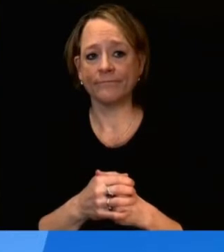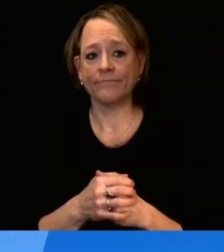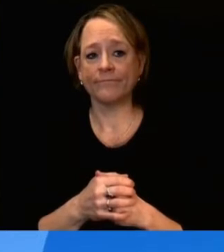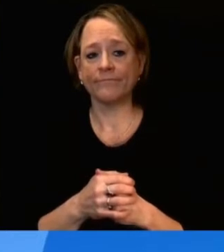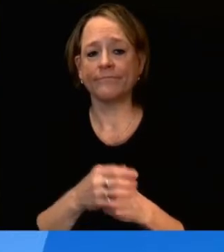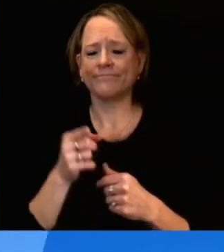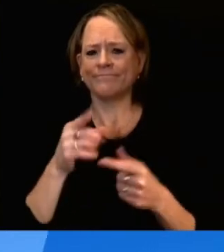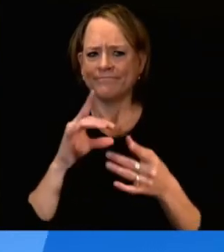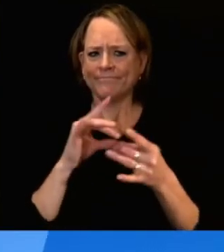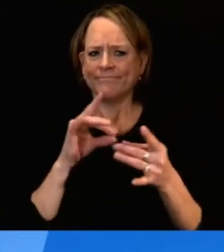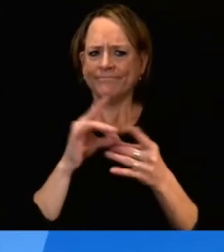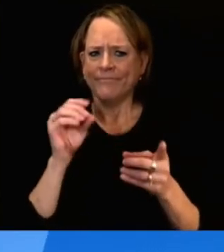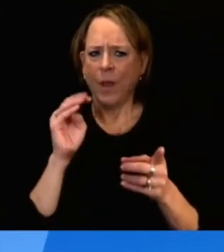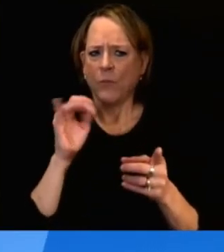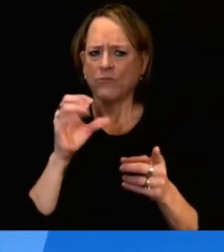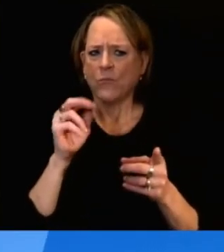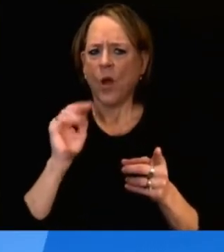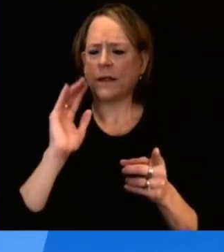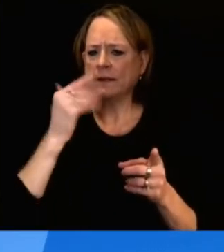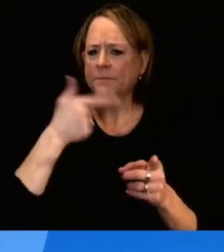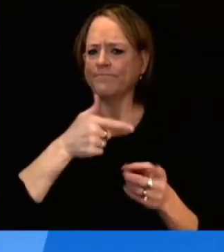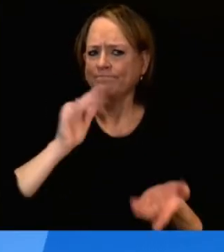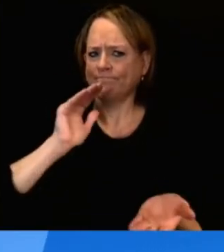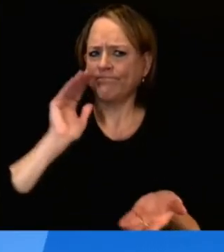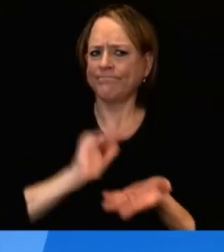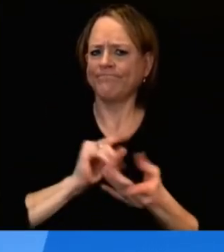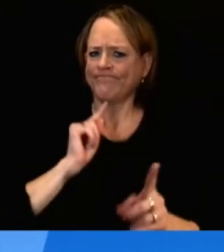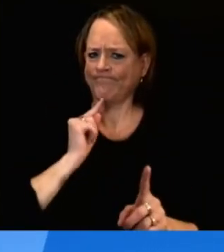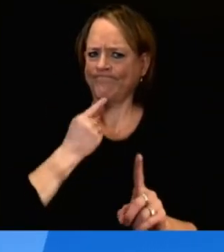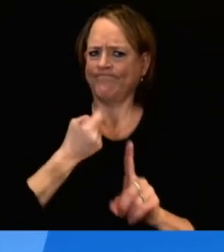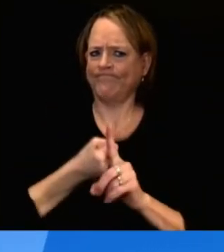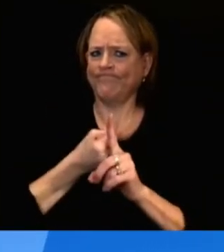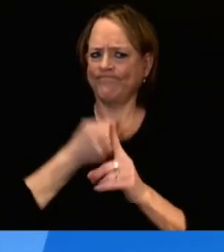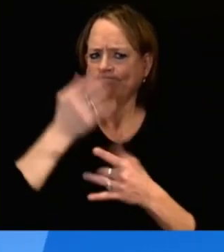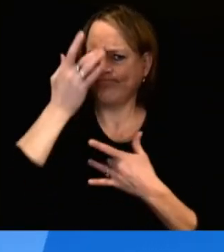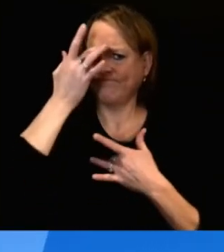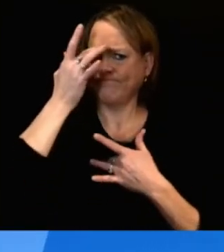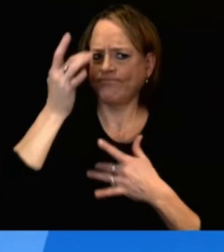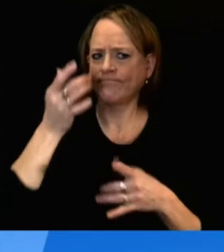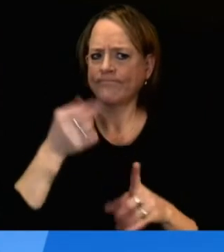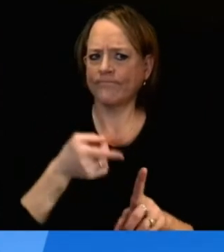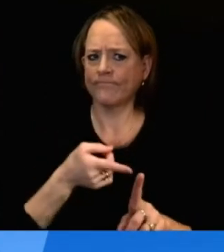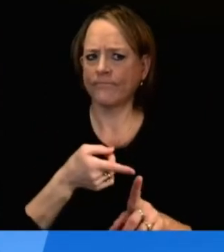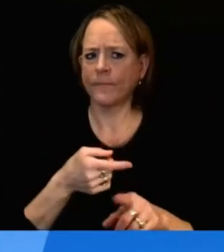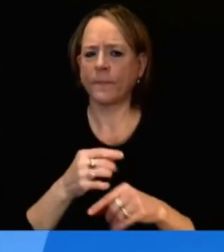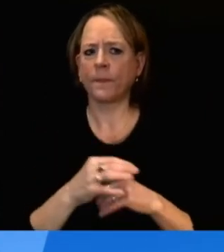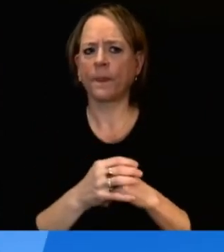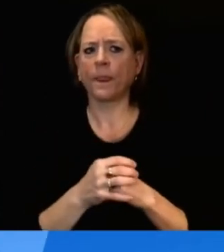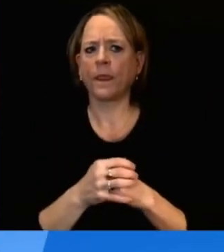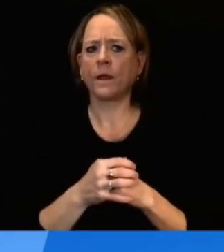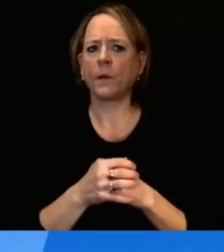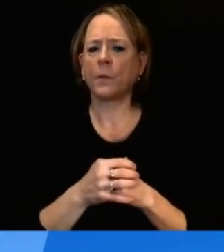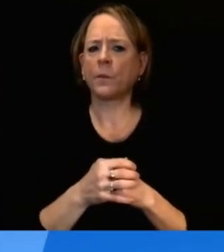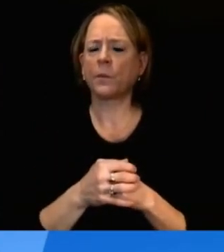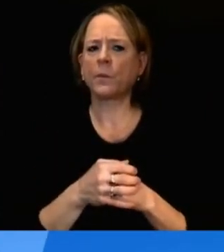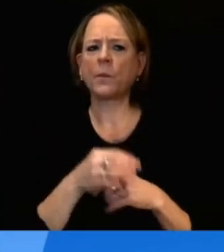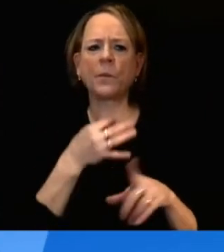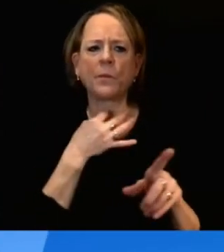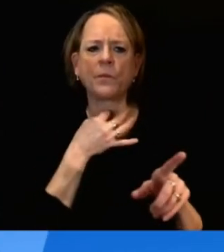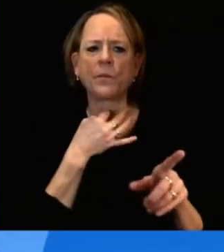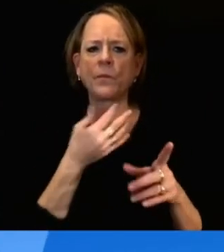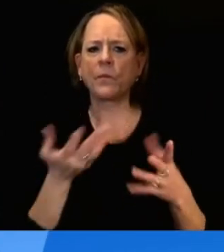evidence to support that here in Wisconsin? And if so, can you share those details? Thank you.